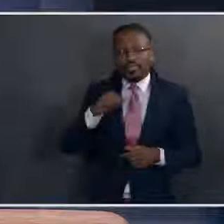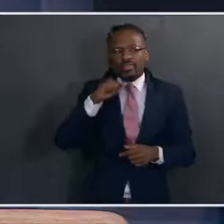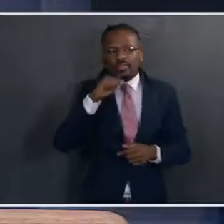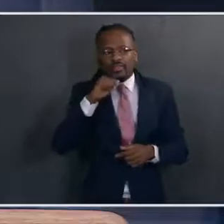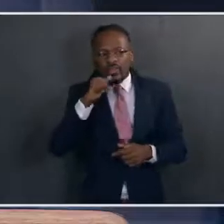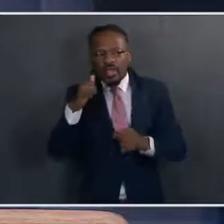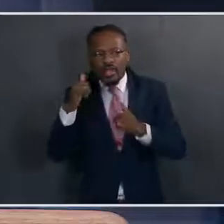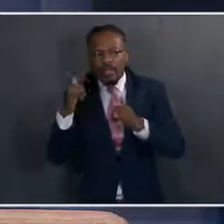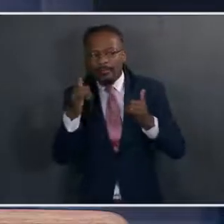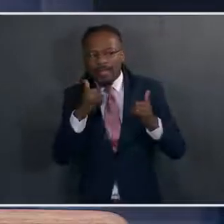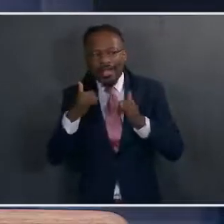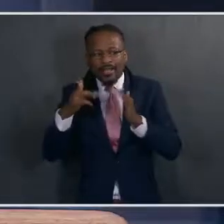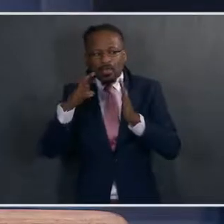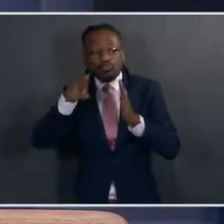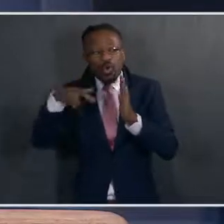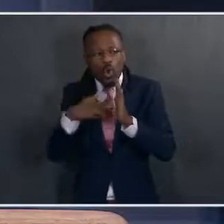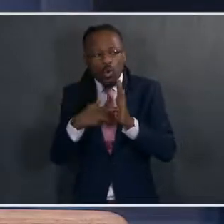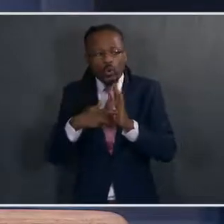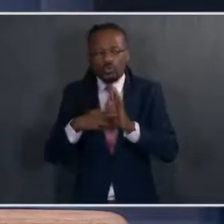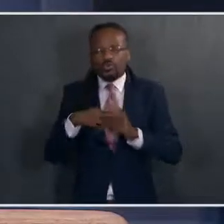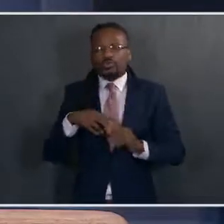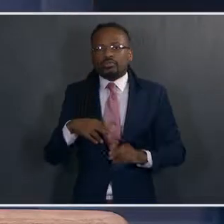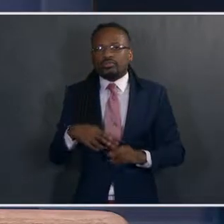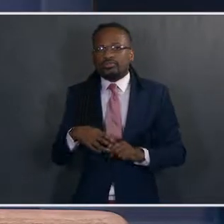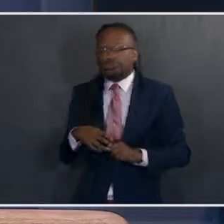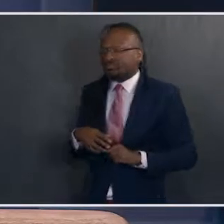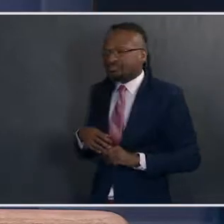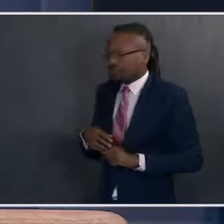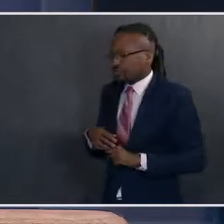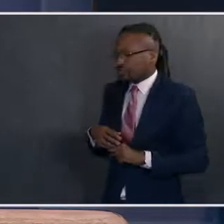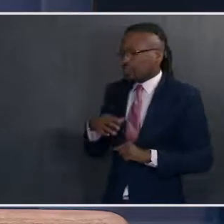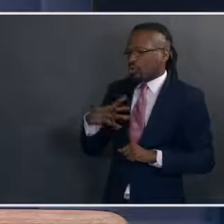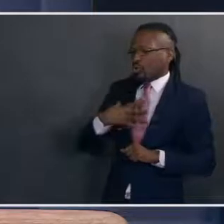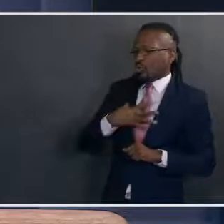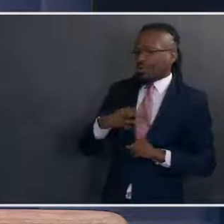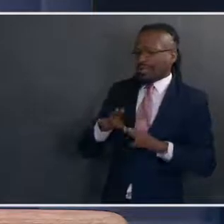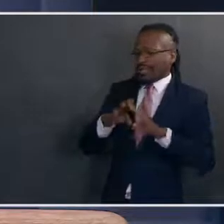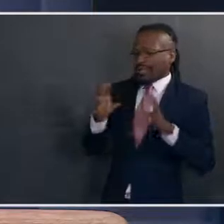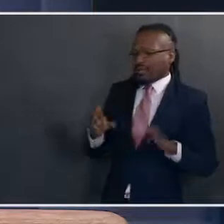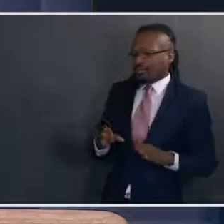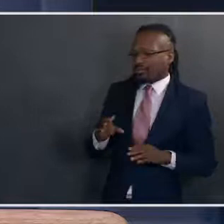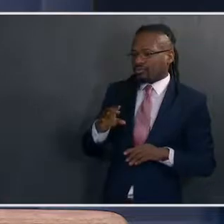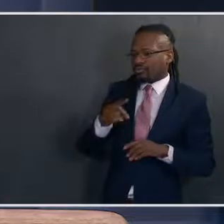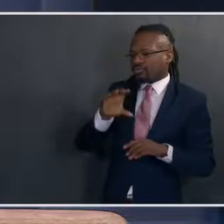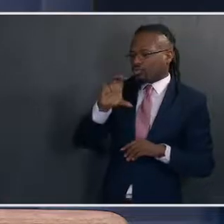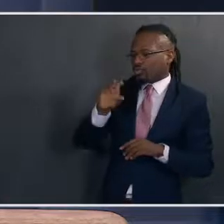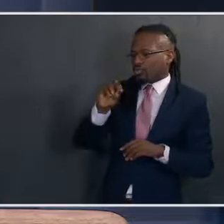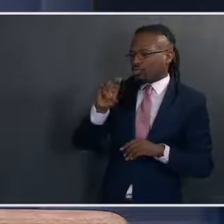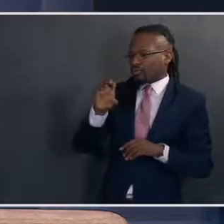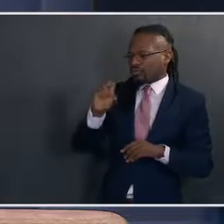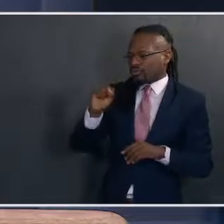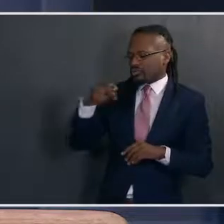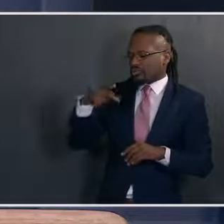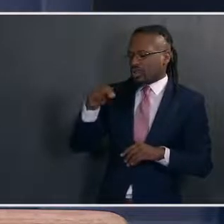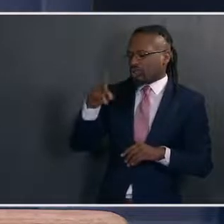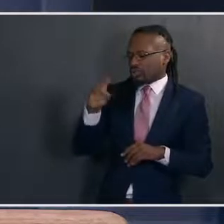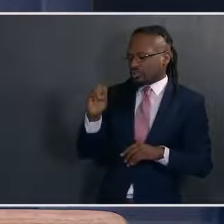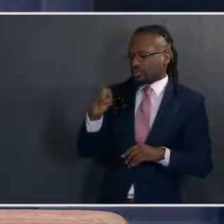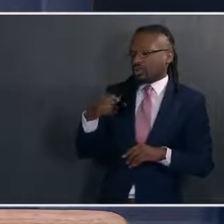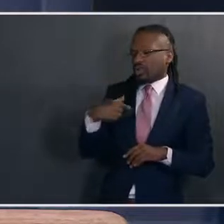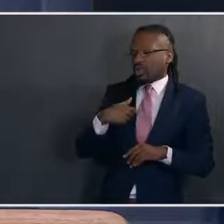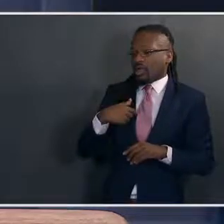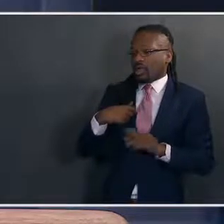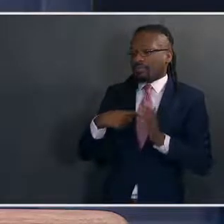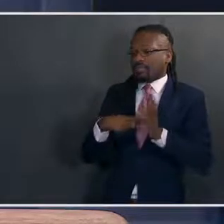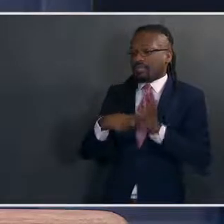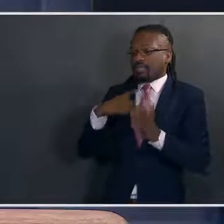haven't seen them around here. I'm not sure if they're in the White House Correspondents Association. You'd have to ask them that question. But all I'm conveying is it's